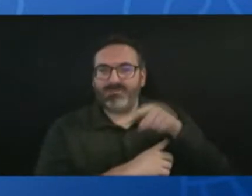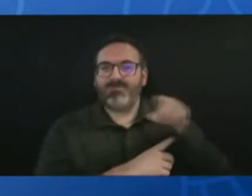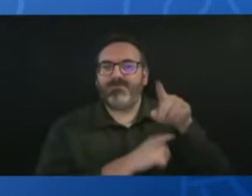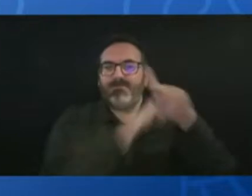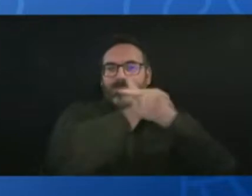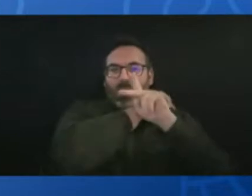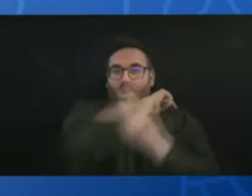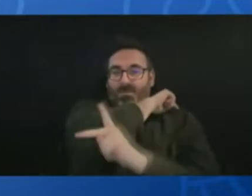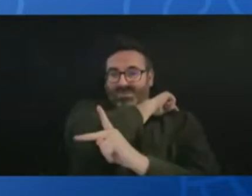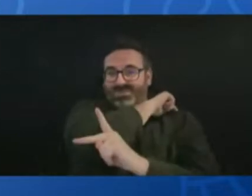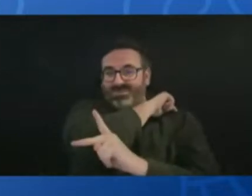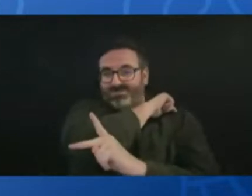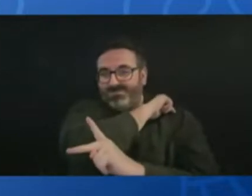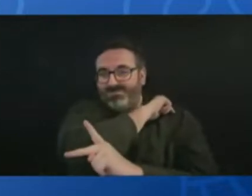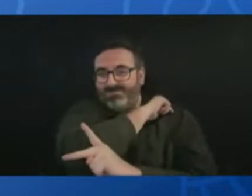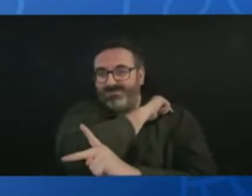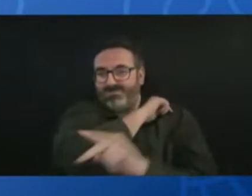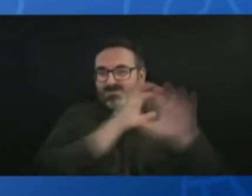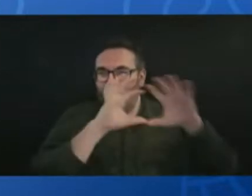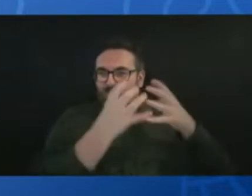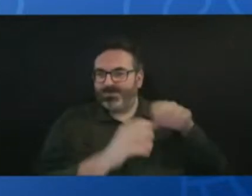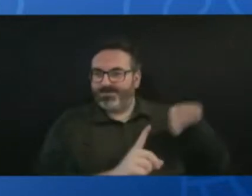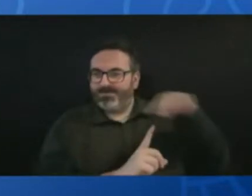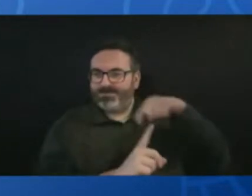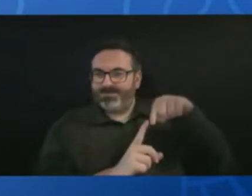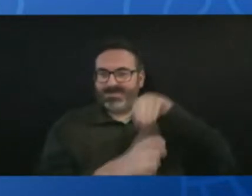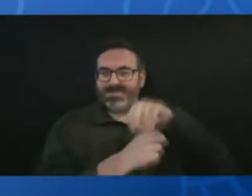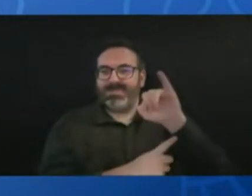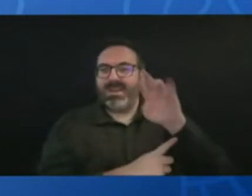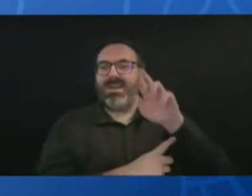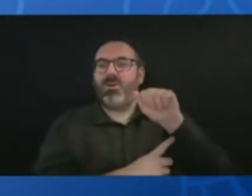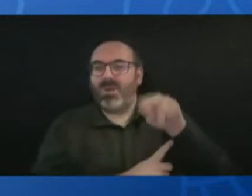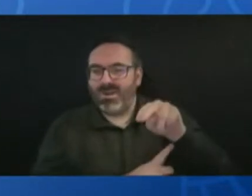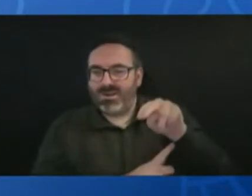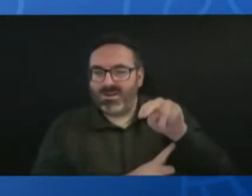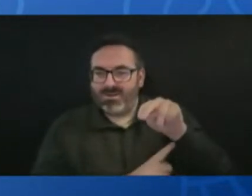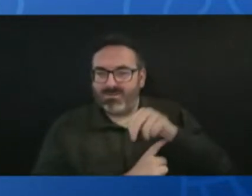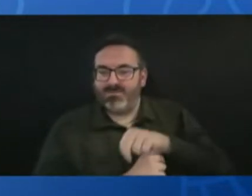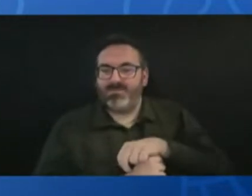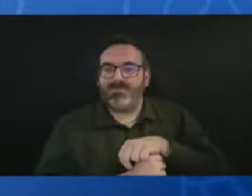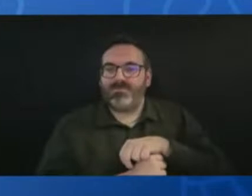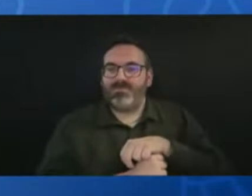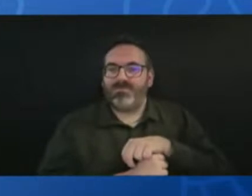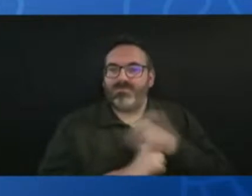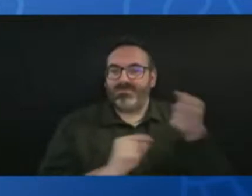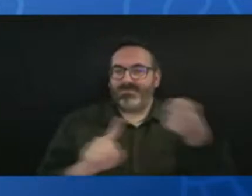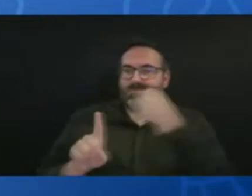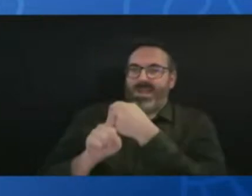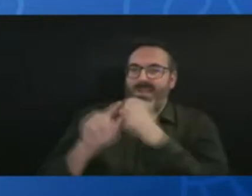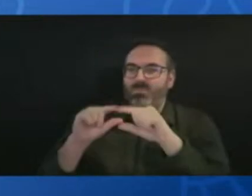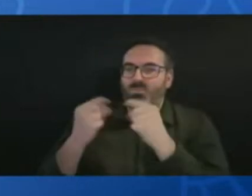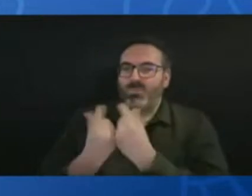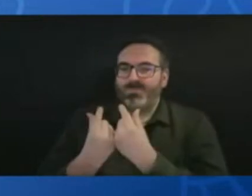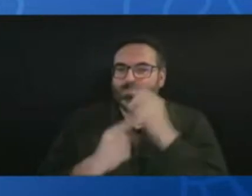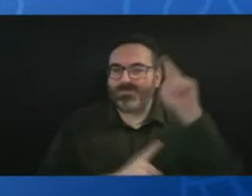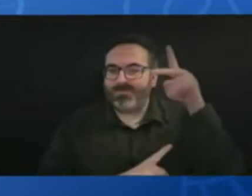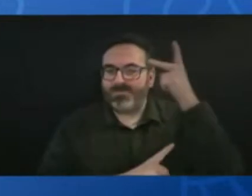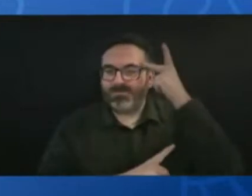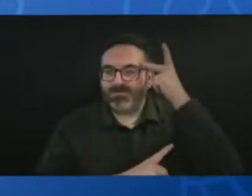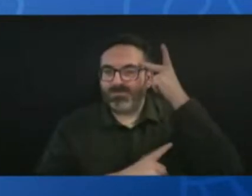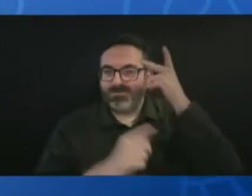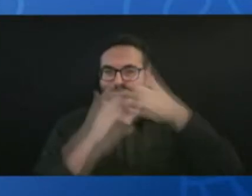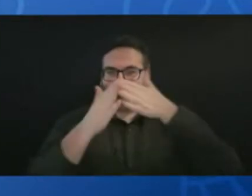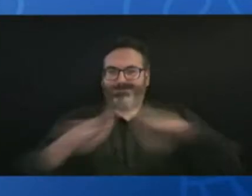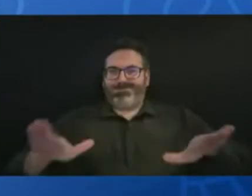law regarding the Iranian-backed groups with political division. And the Washington Institute here in D.C. arguing that the law is less